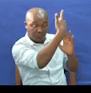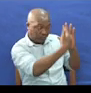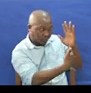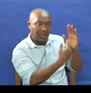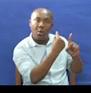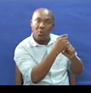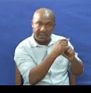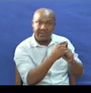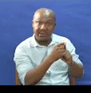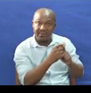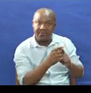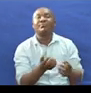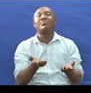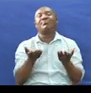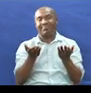That's good.